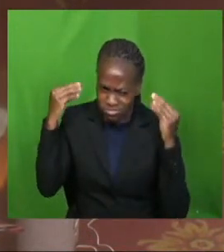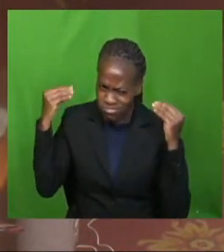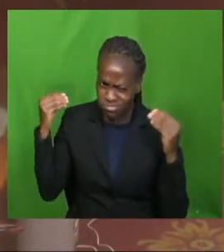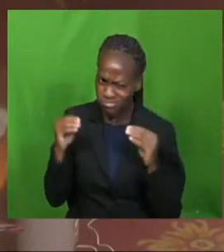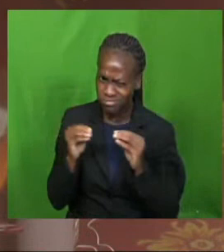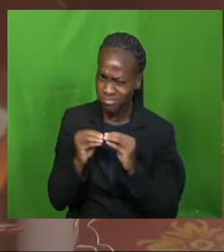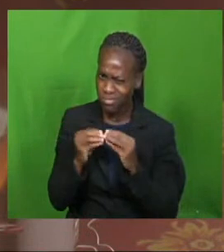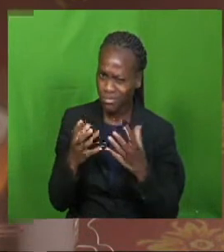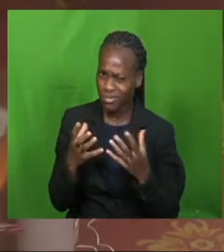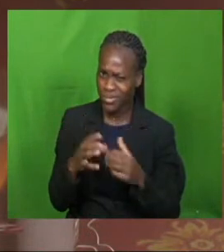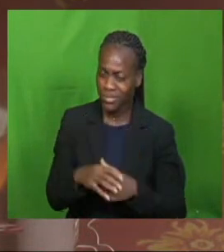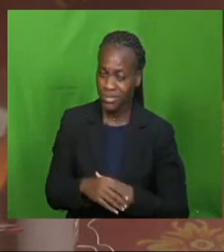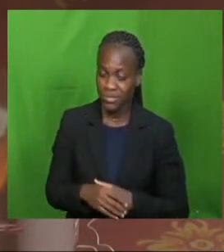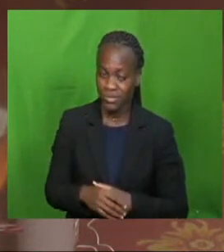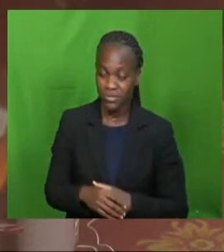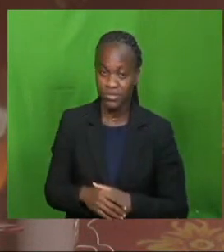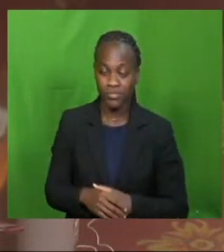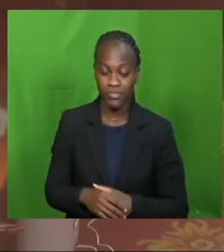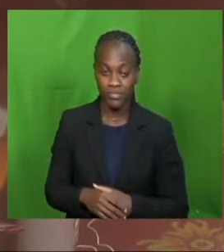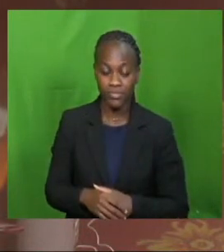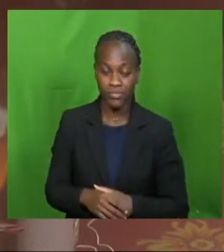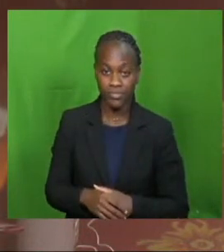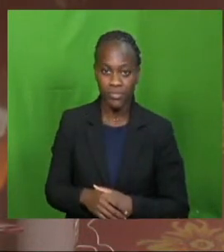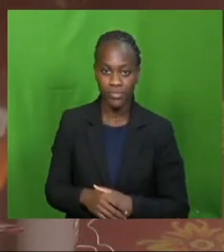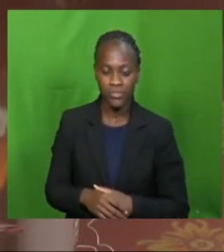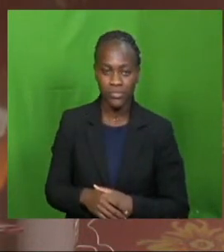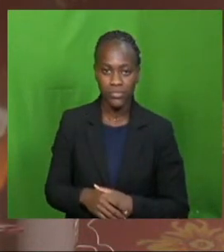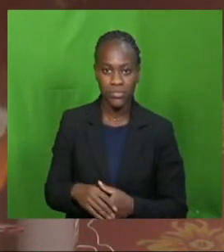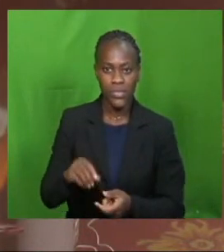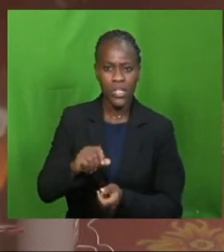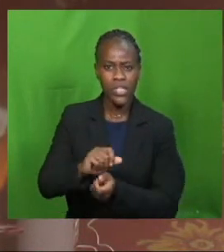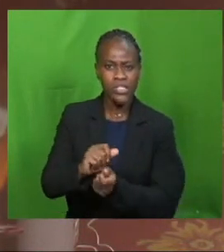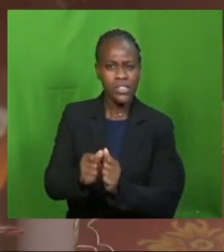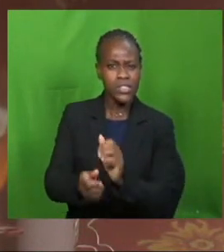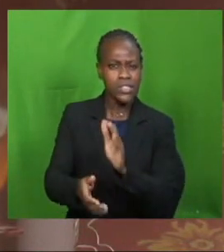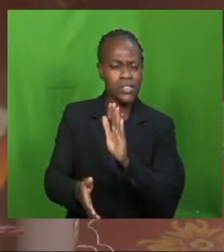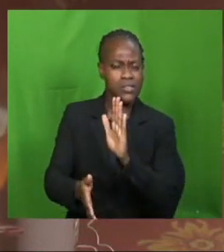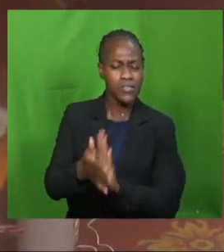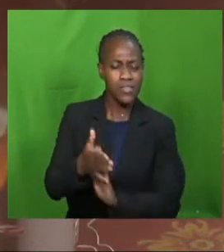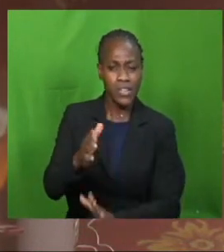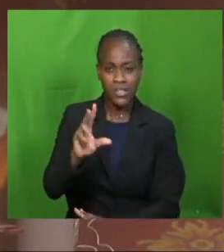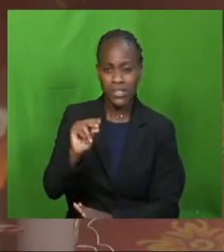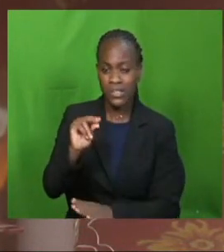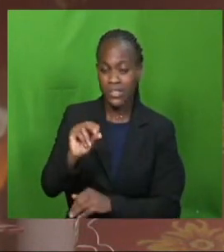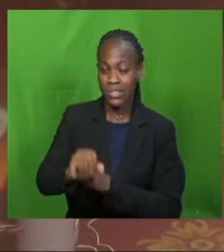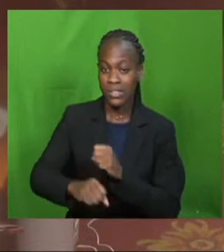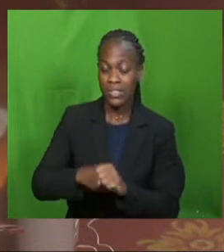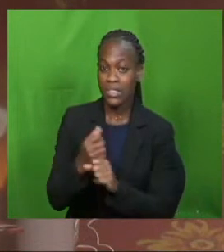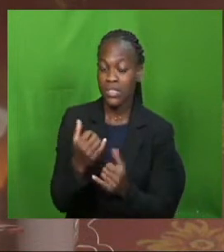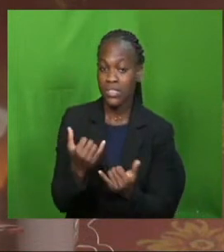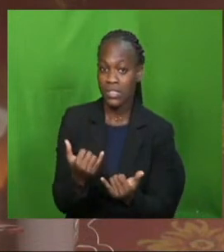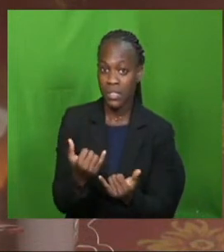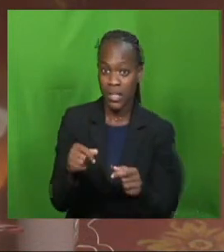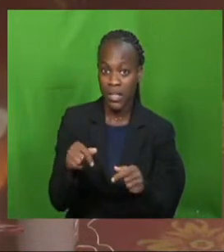Minister. The landscape has undergone radical transformation within the last 3 decades. Today, we